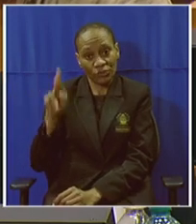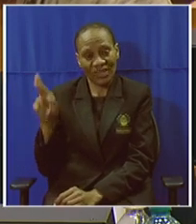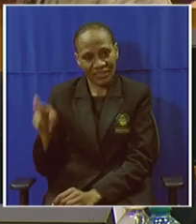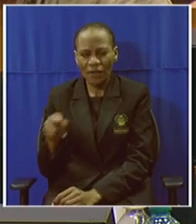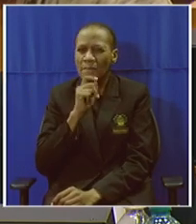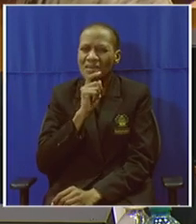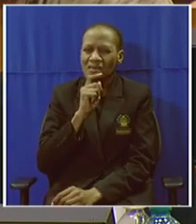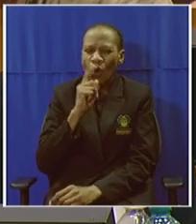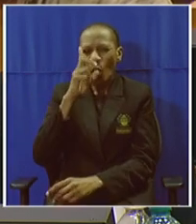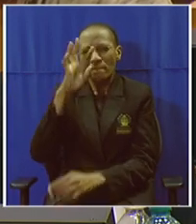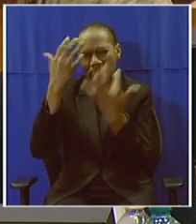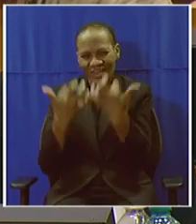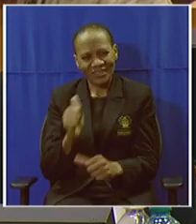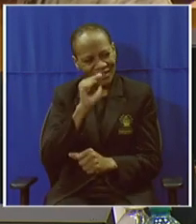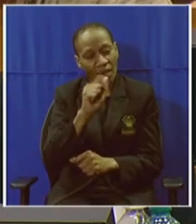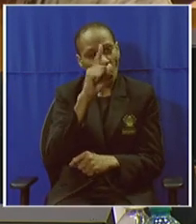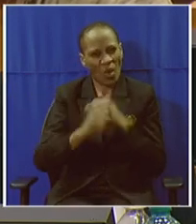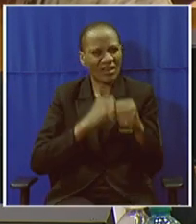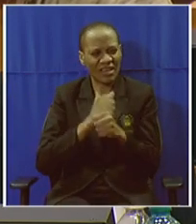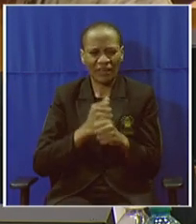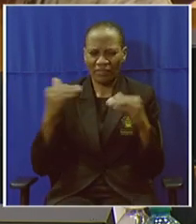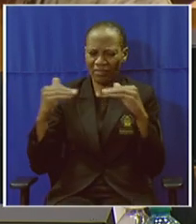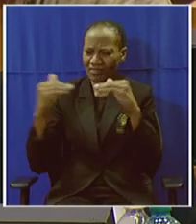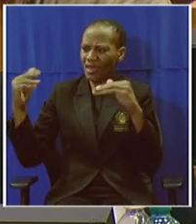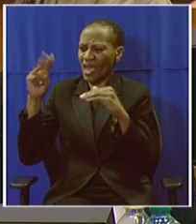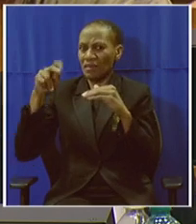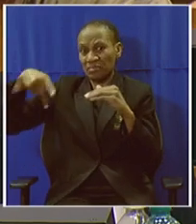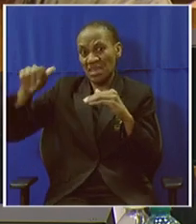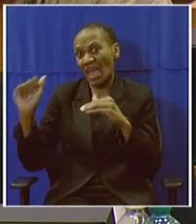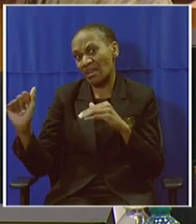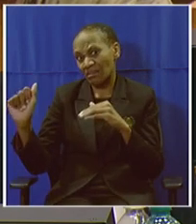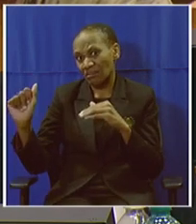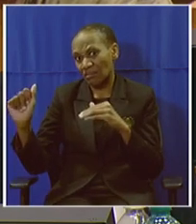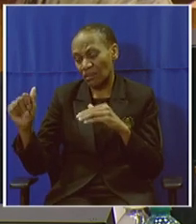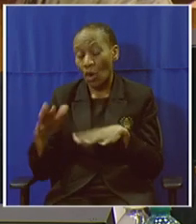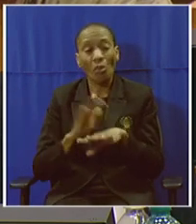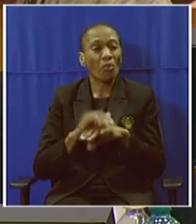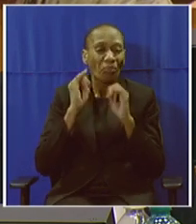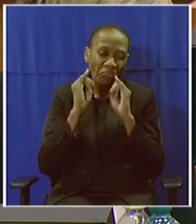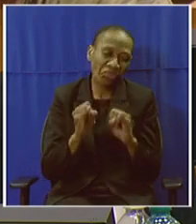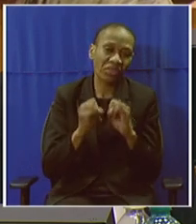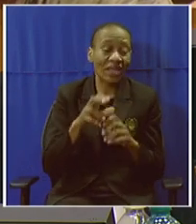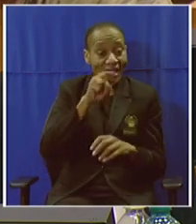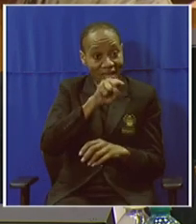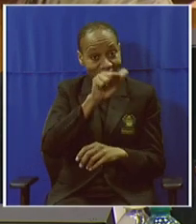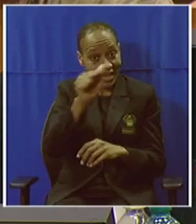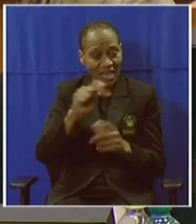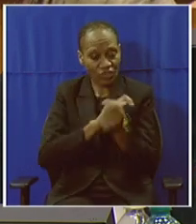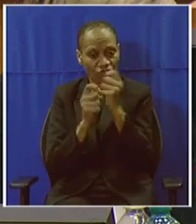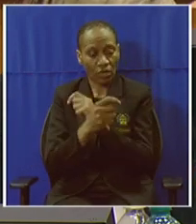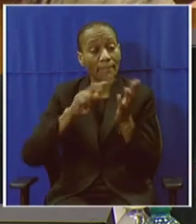the annual budget for the National Prosecuting Authority. Worse, that South SAA's turnaround